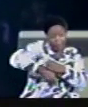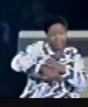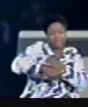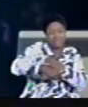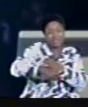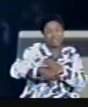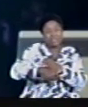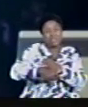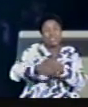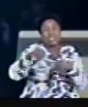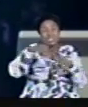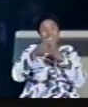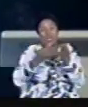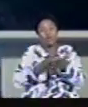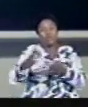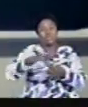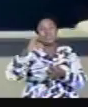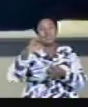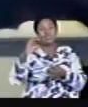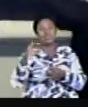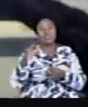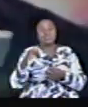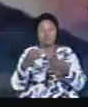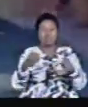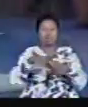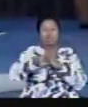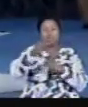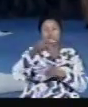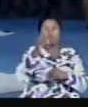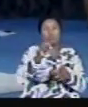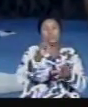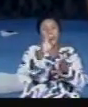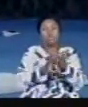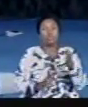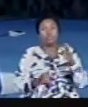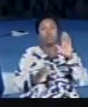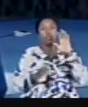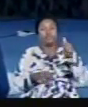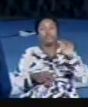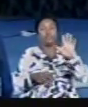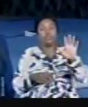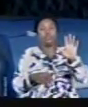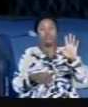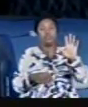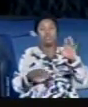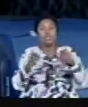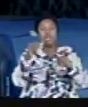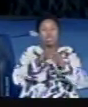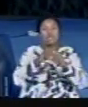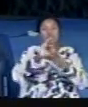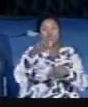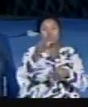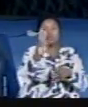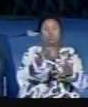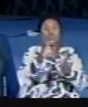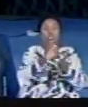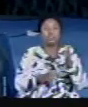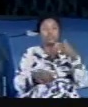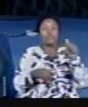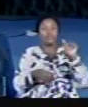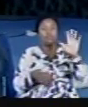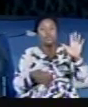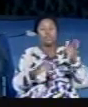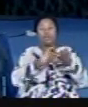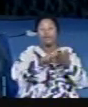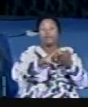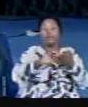in the Holy Ghost. Look at John chapter 15. In John chapter 15, I'm reading from